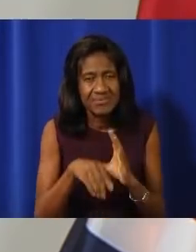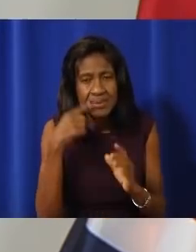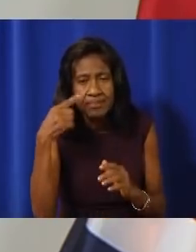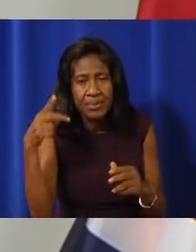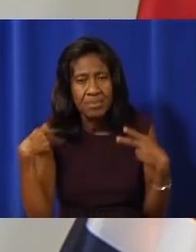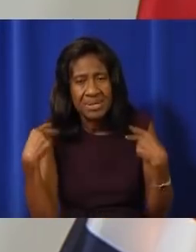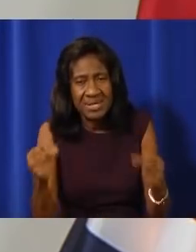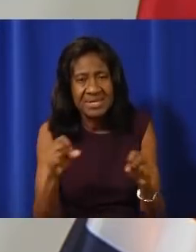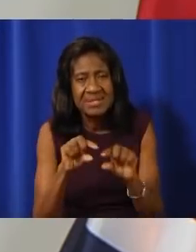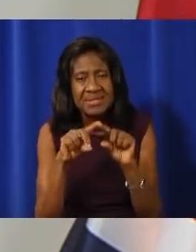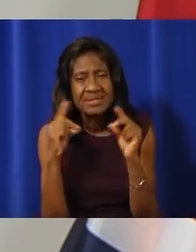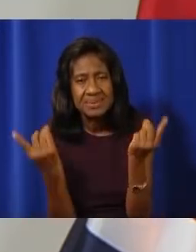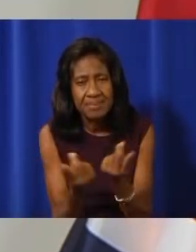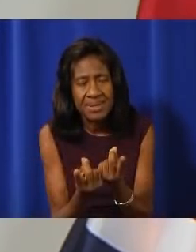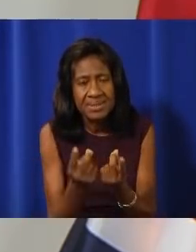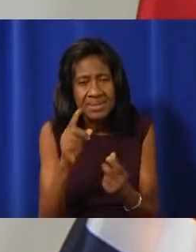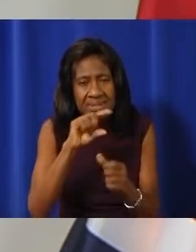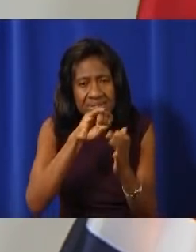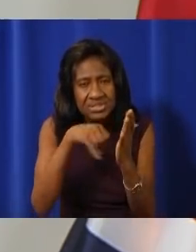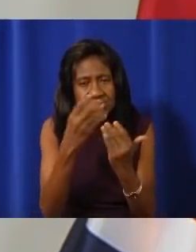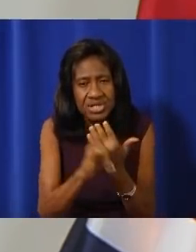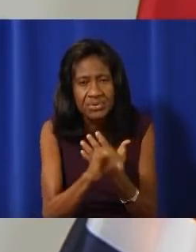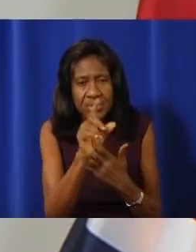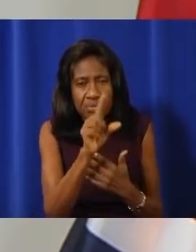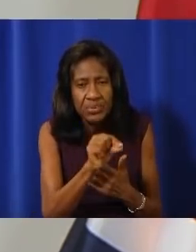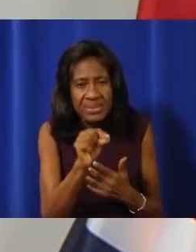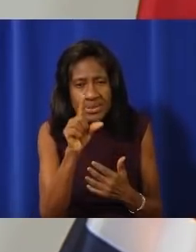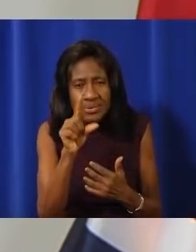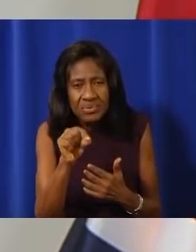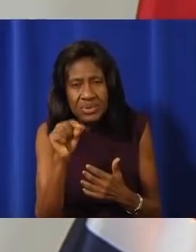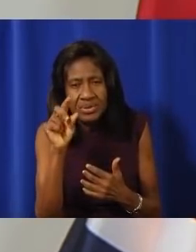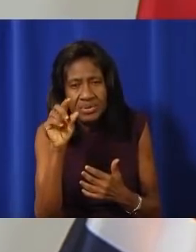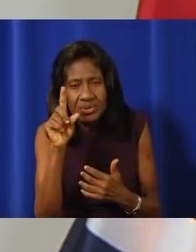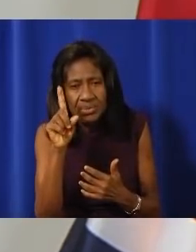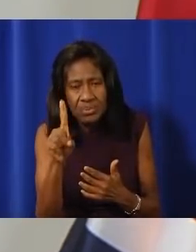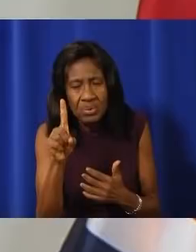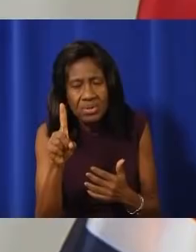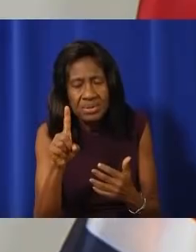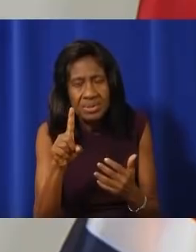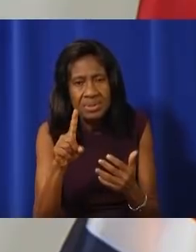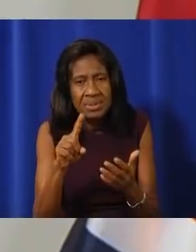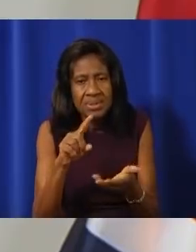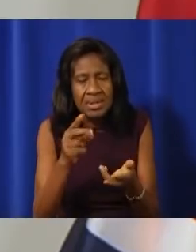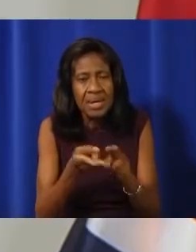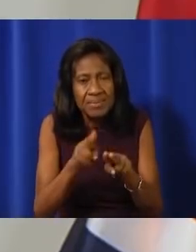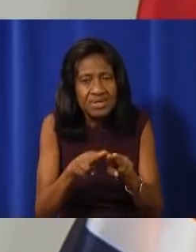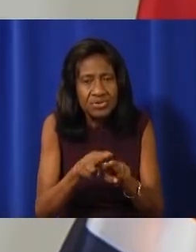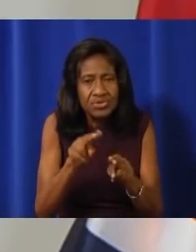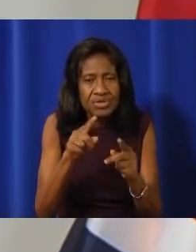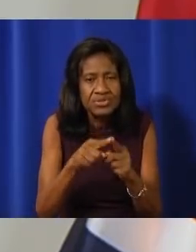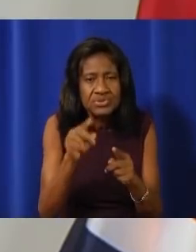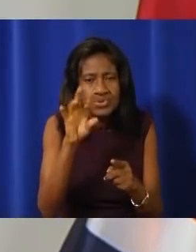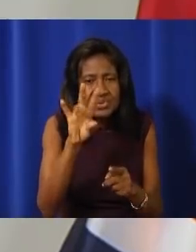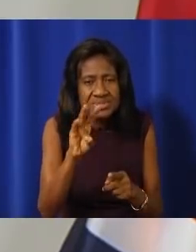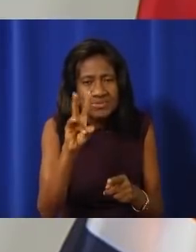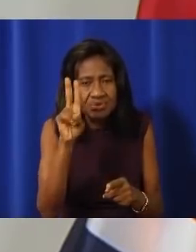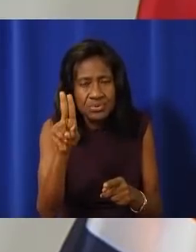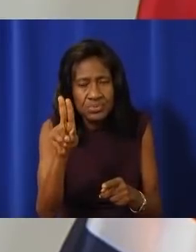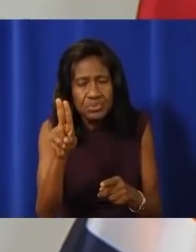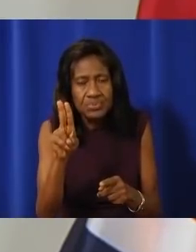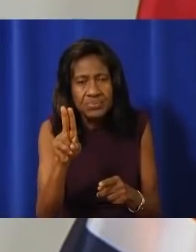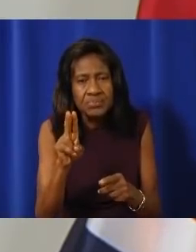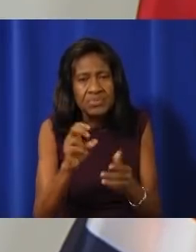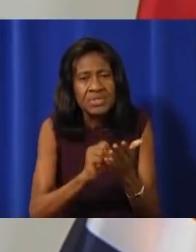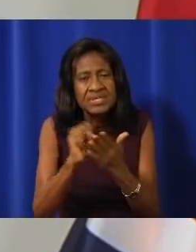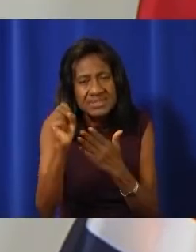In January of 2021, that was increased to 72. In September of